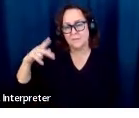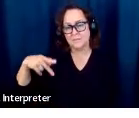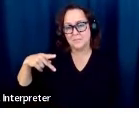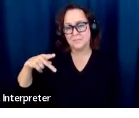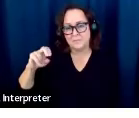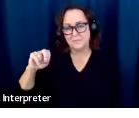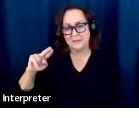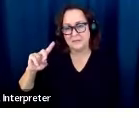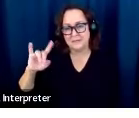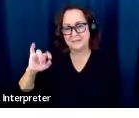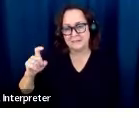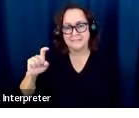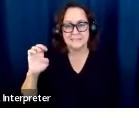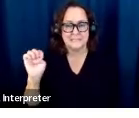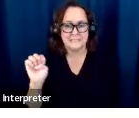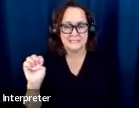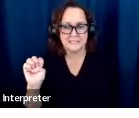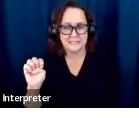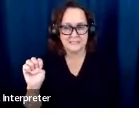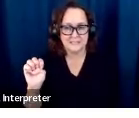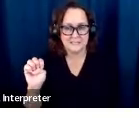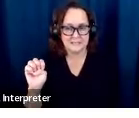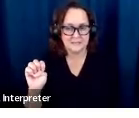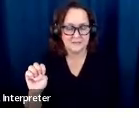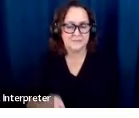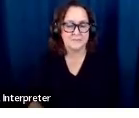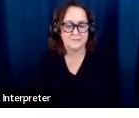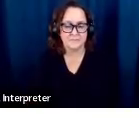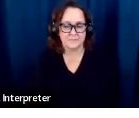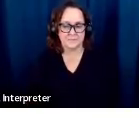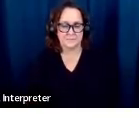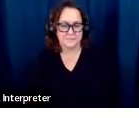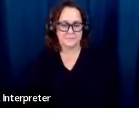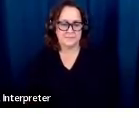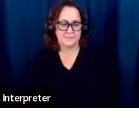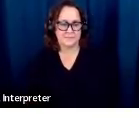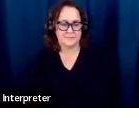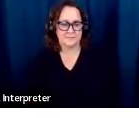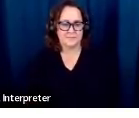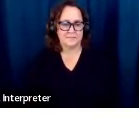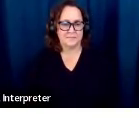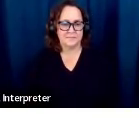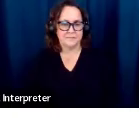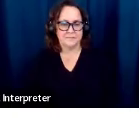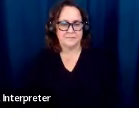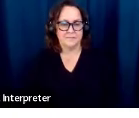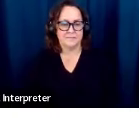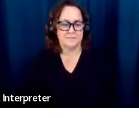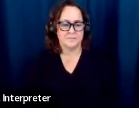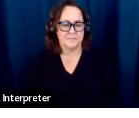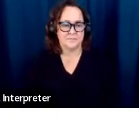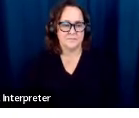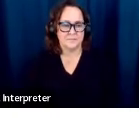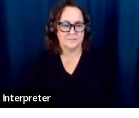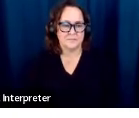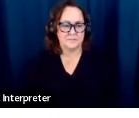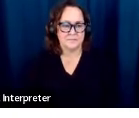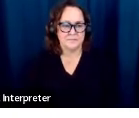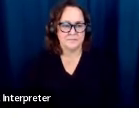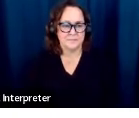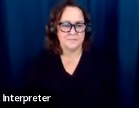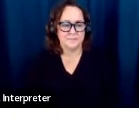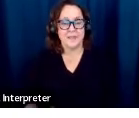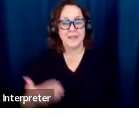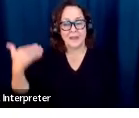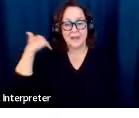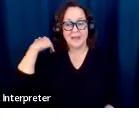have some slides for you on Appendix E and self-direction. So pulling that up, at our